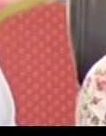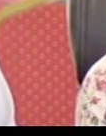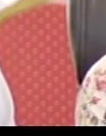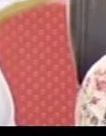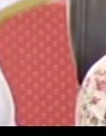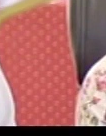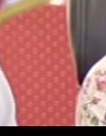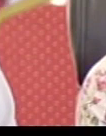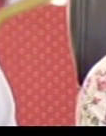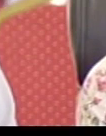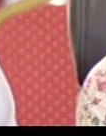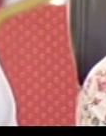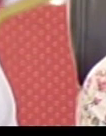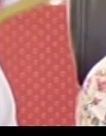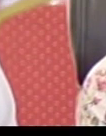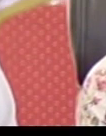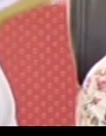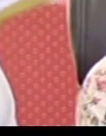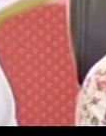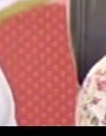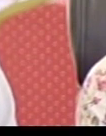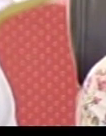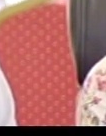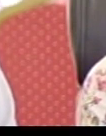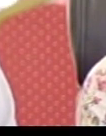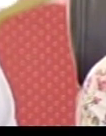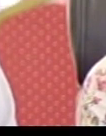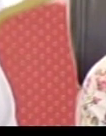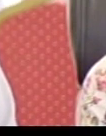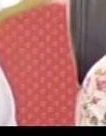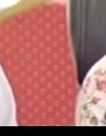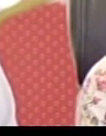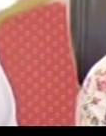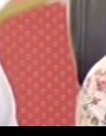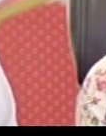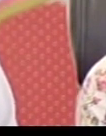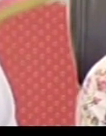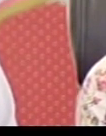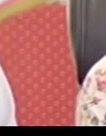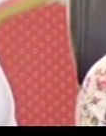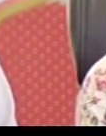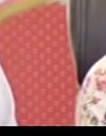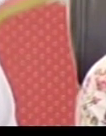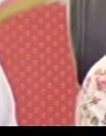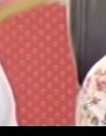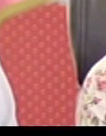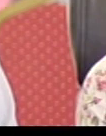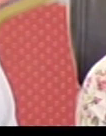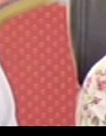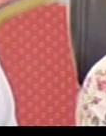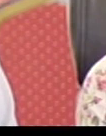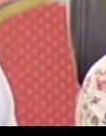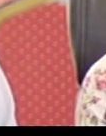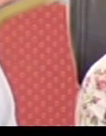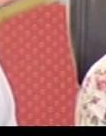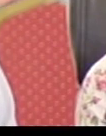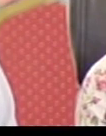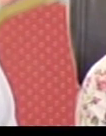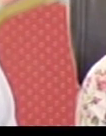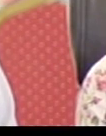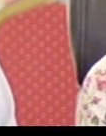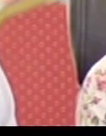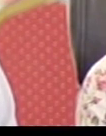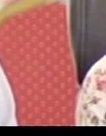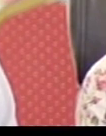governmental institutes are offering. And we could probably help the person access these resources that could help